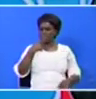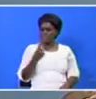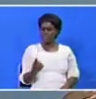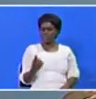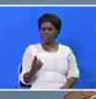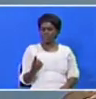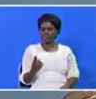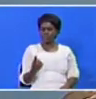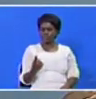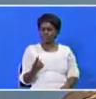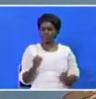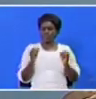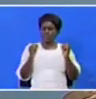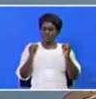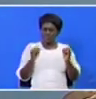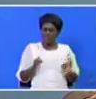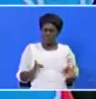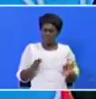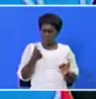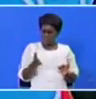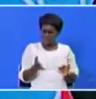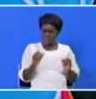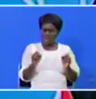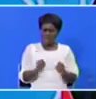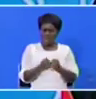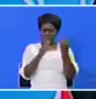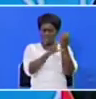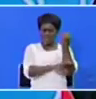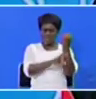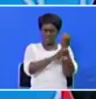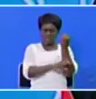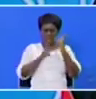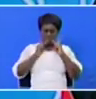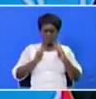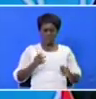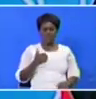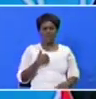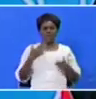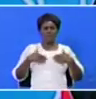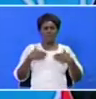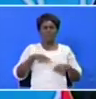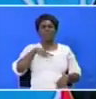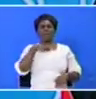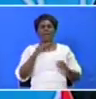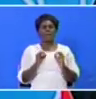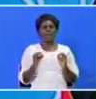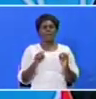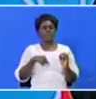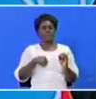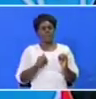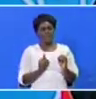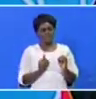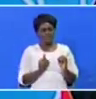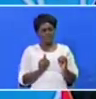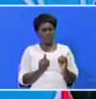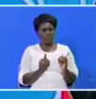saying, if this is what it will take, that this country is peaceful, that people do not die, I'm going to apply